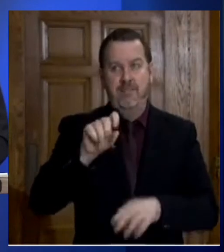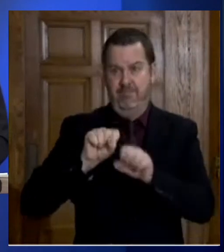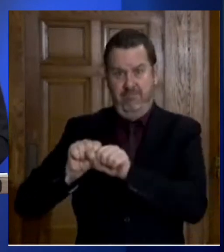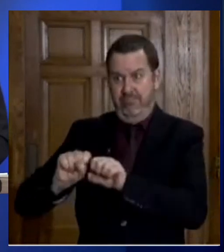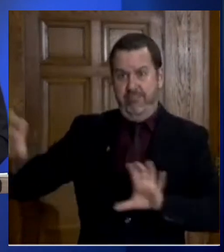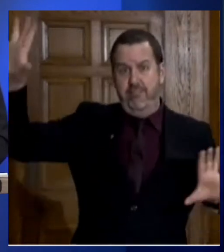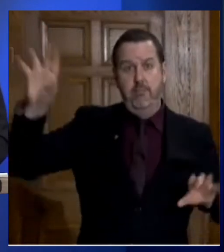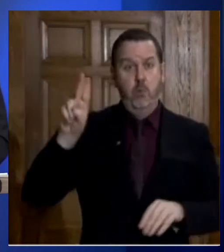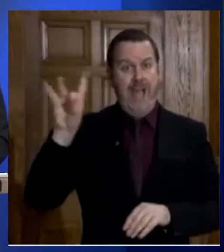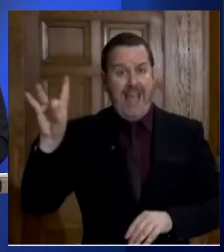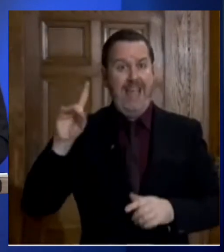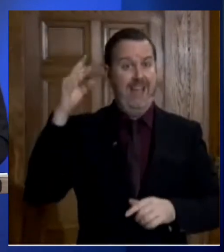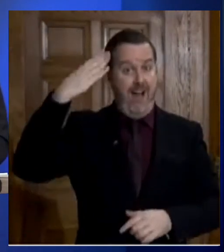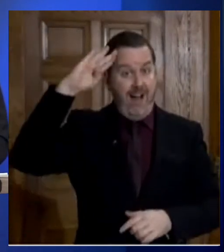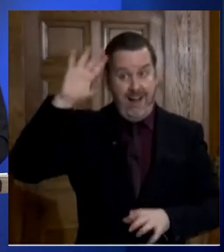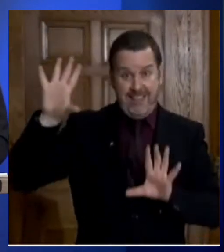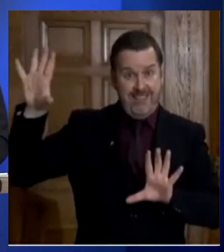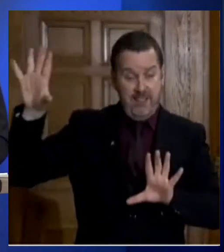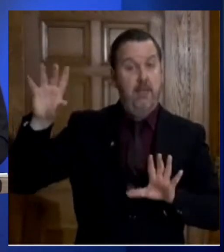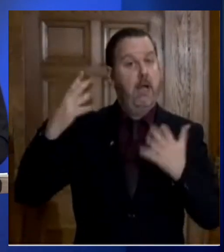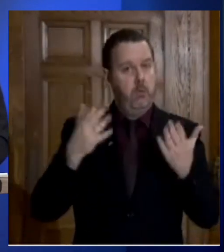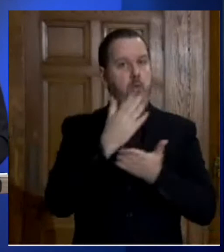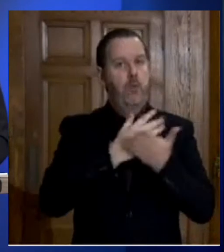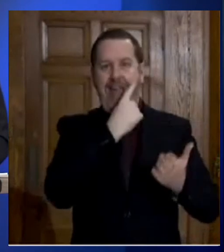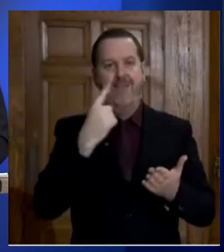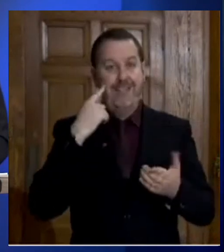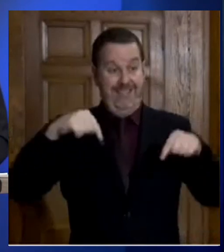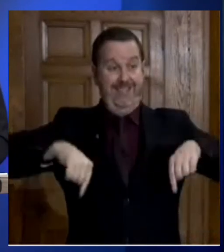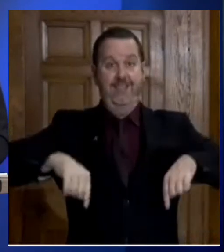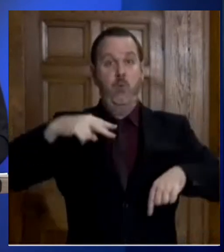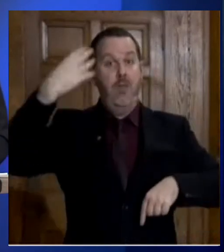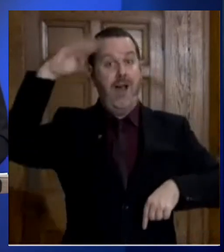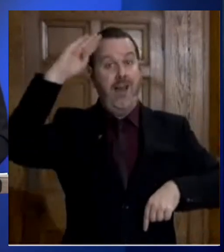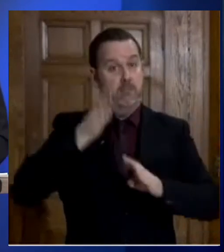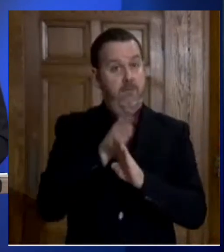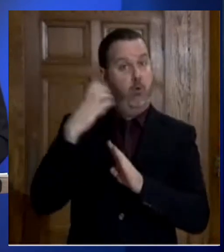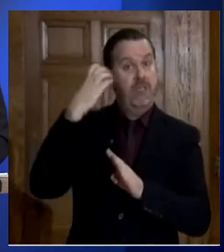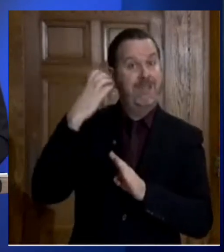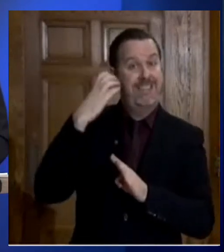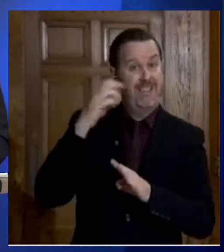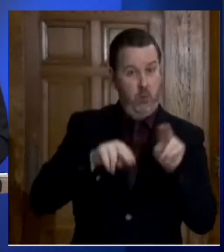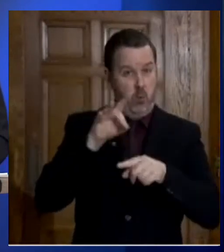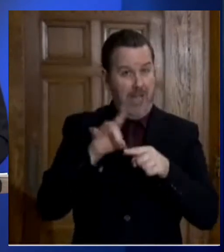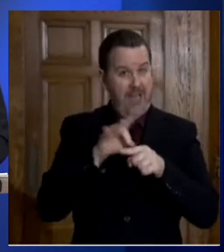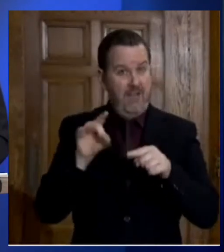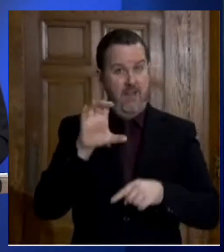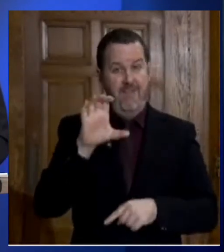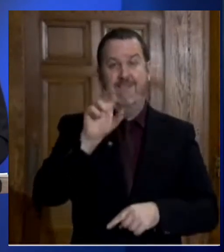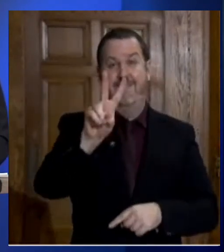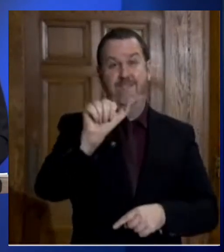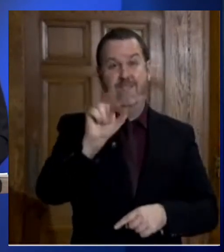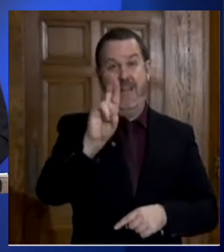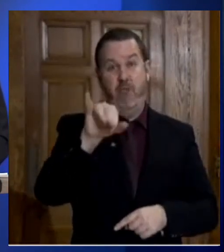Ireland, and we had evidence that it's established in Northern Ireland prior to Christmas. There is no doubt that levels of that new variant are